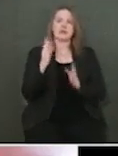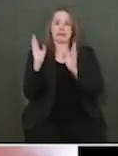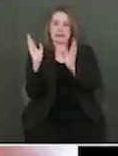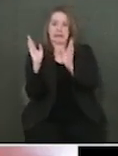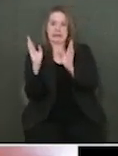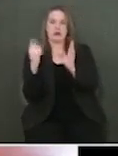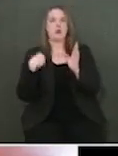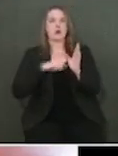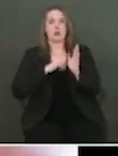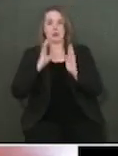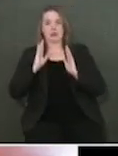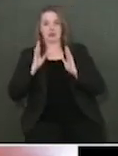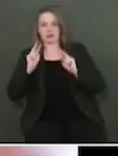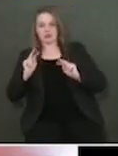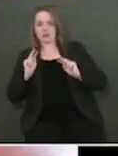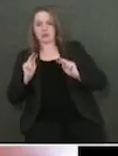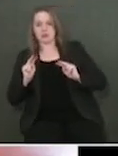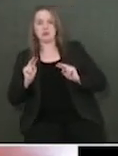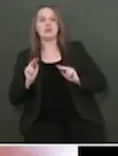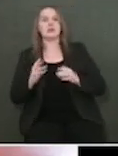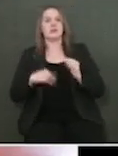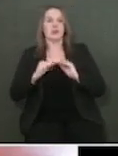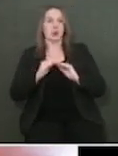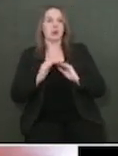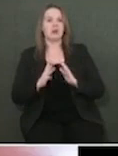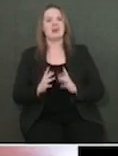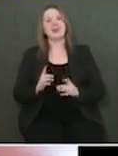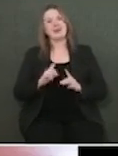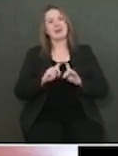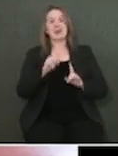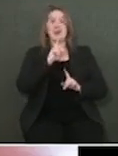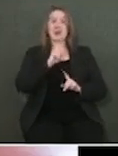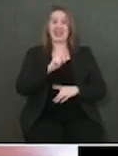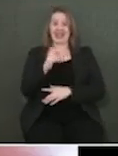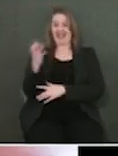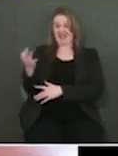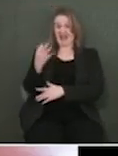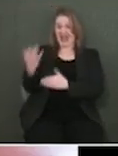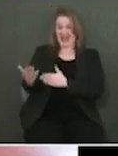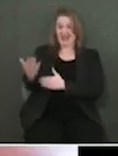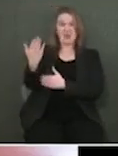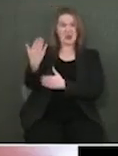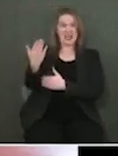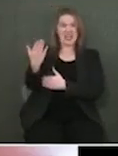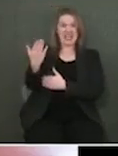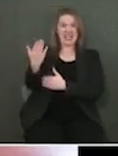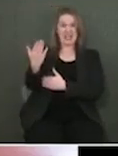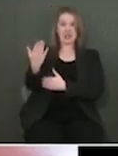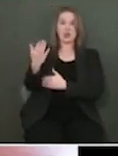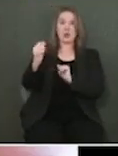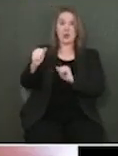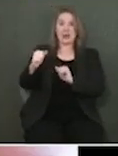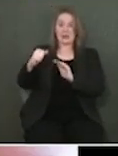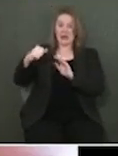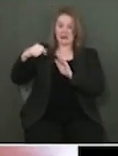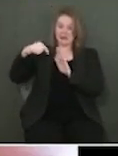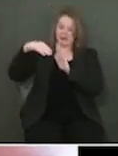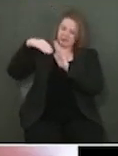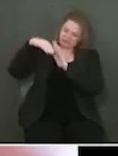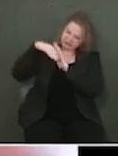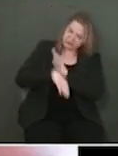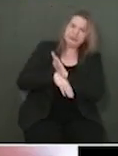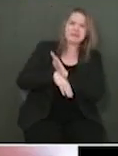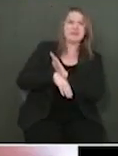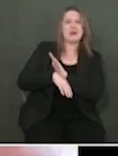we'll be paying the most attention. But really it's Friday morning when it could get down to that